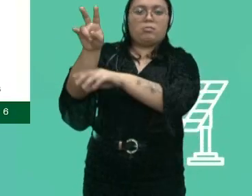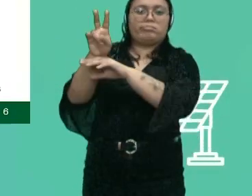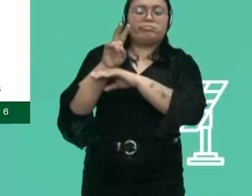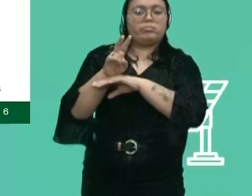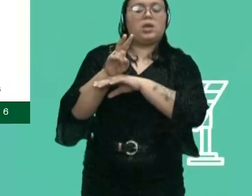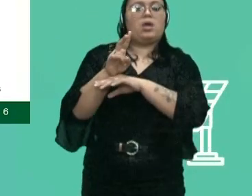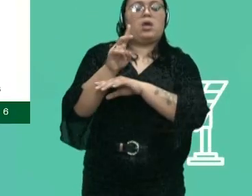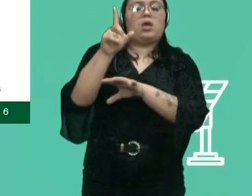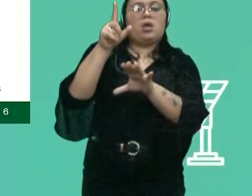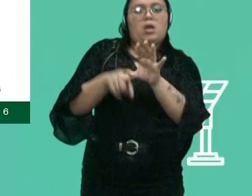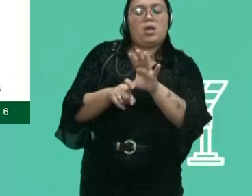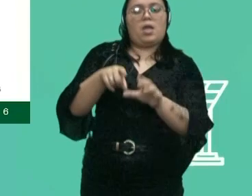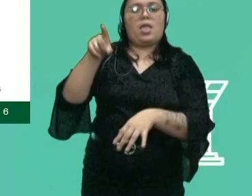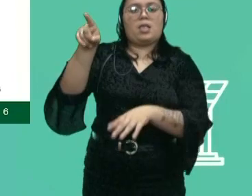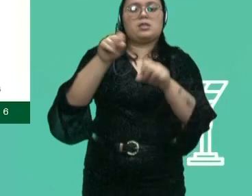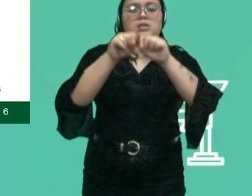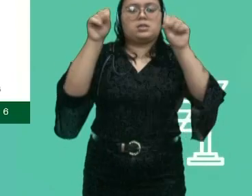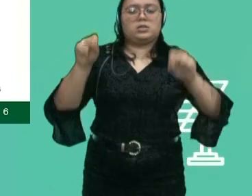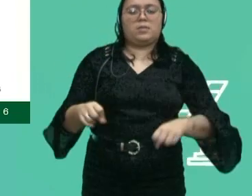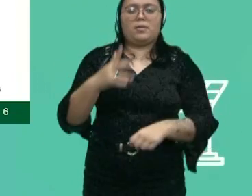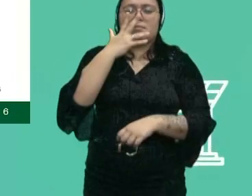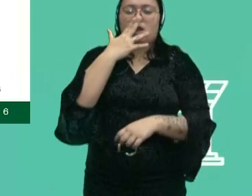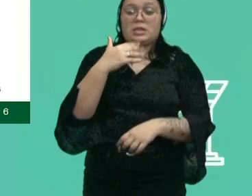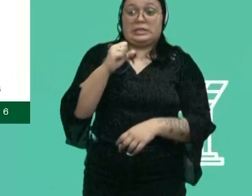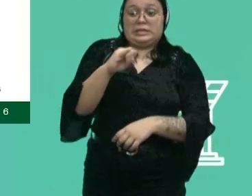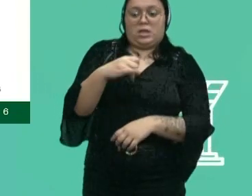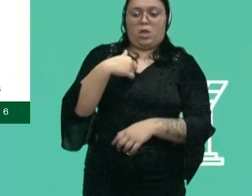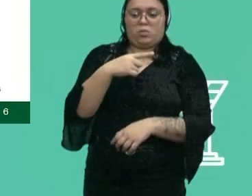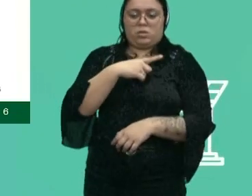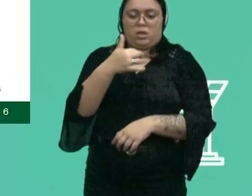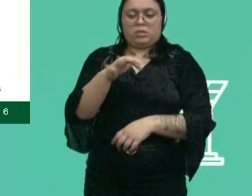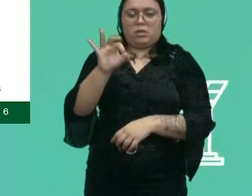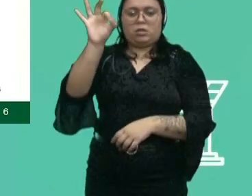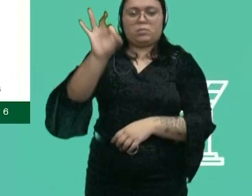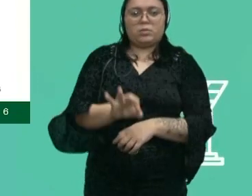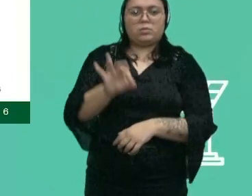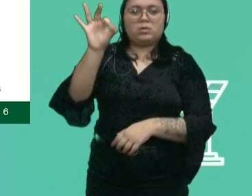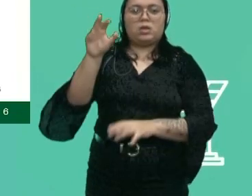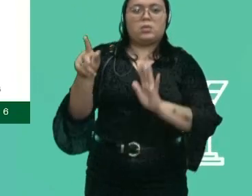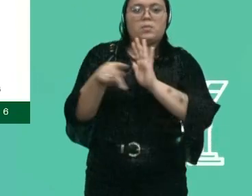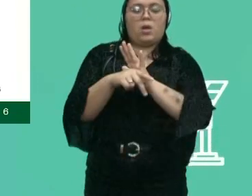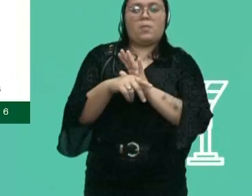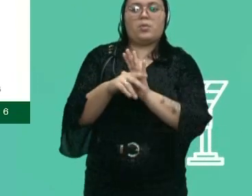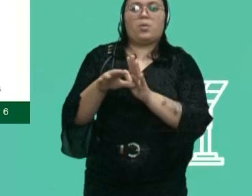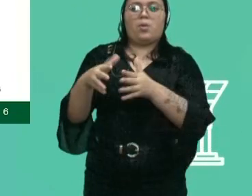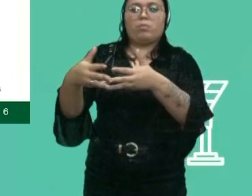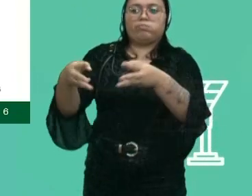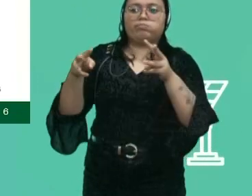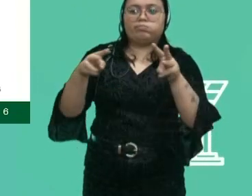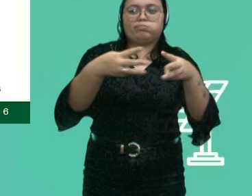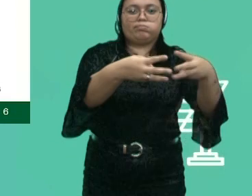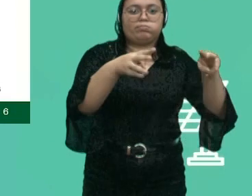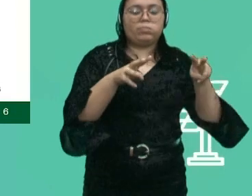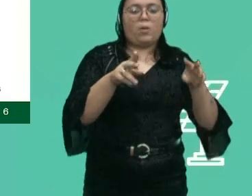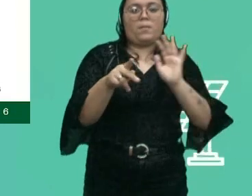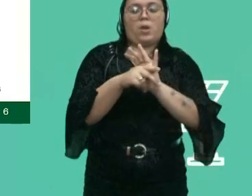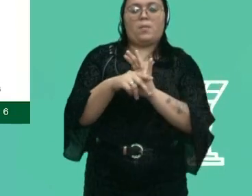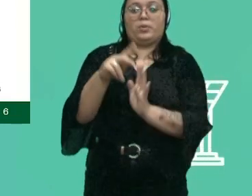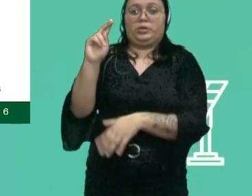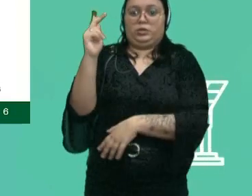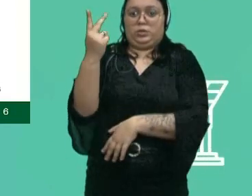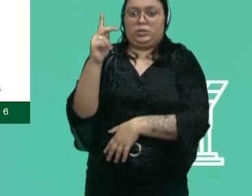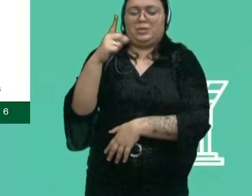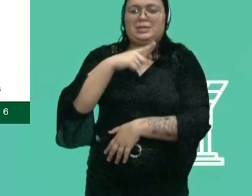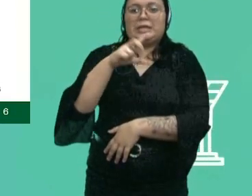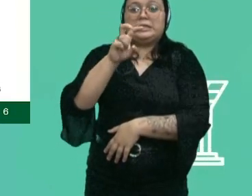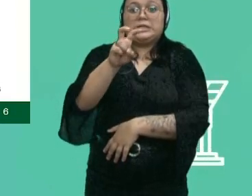had 10% of all the trucks to be hydrogen fuel cells, we would use about 5 million metric tons of hydrogen.